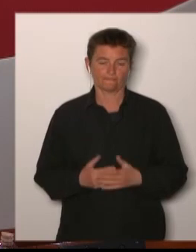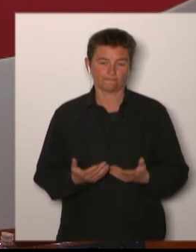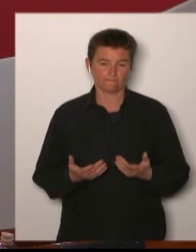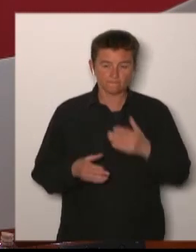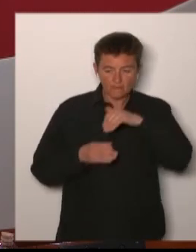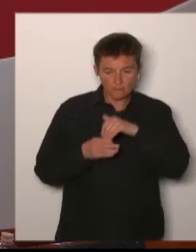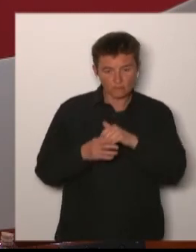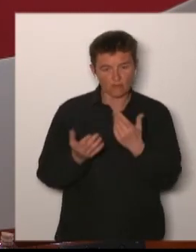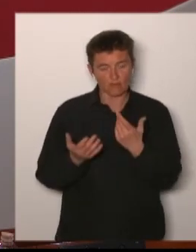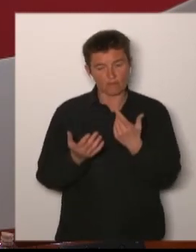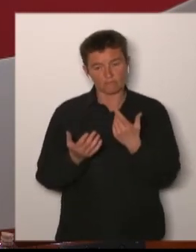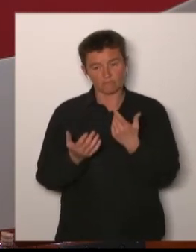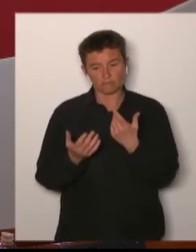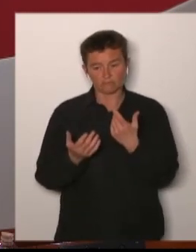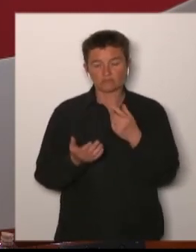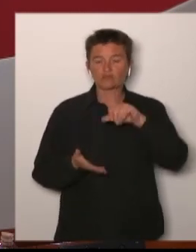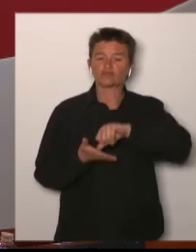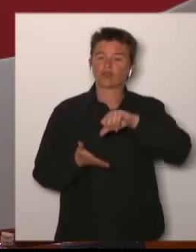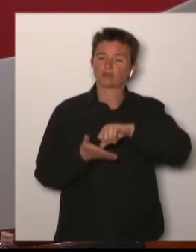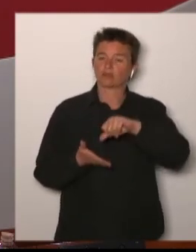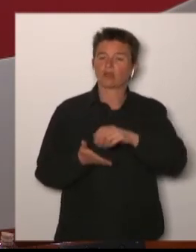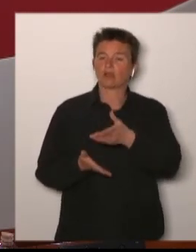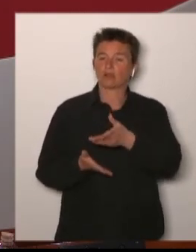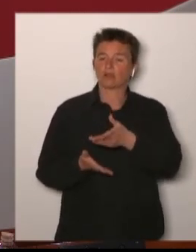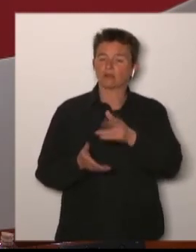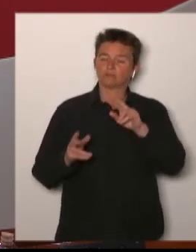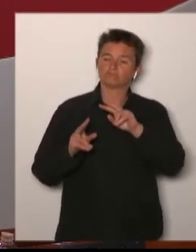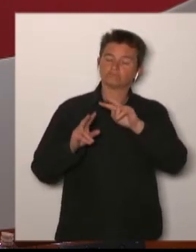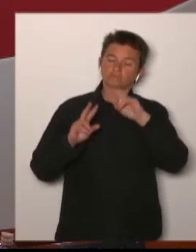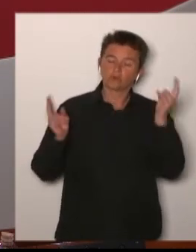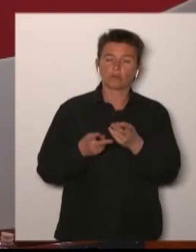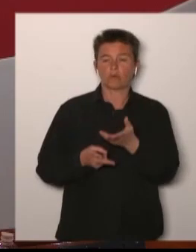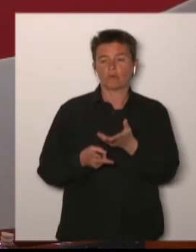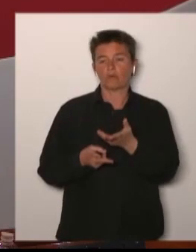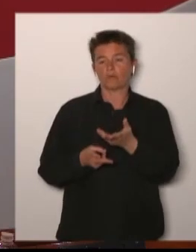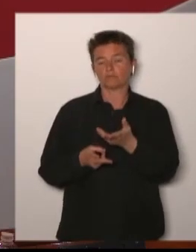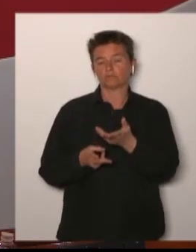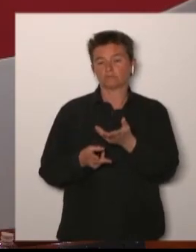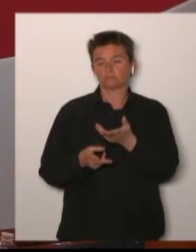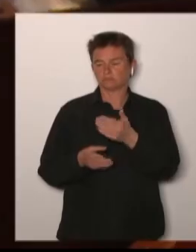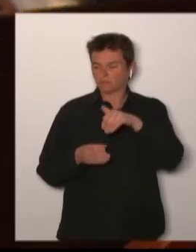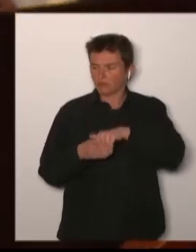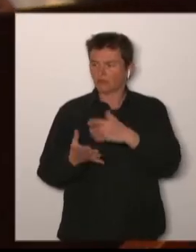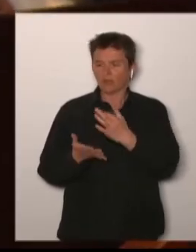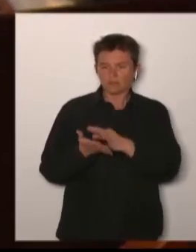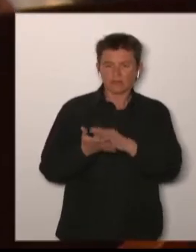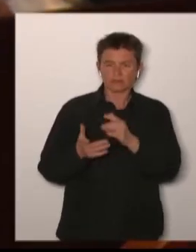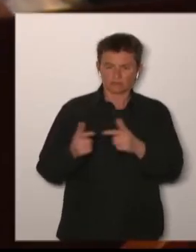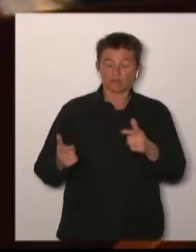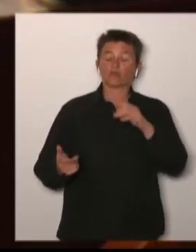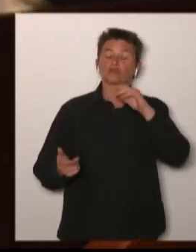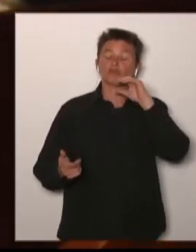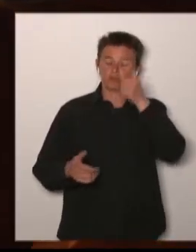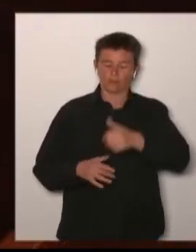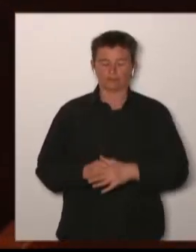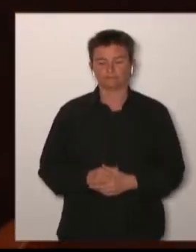the survivor smart card we spoke about and so on. This is going to be tomorrow, because the clock told me that